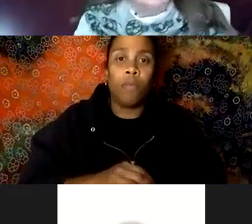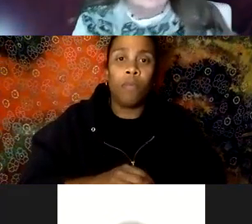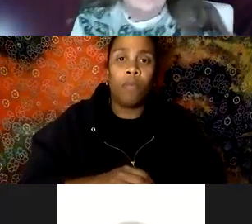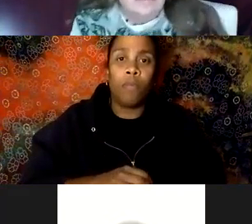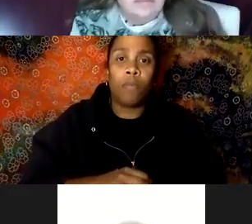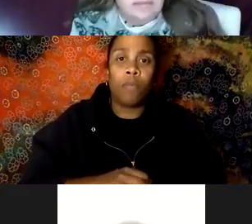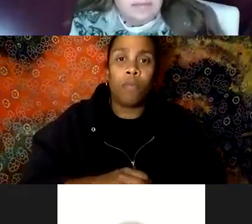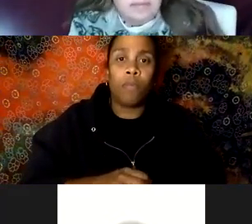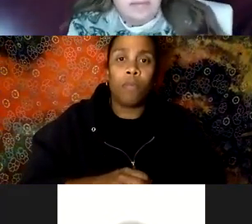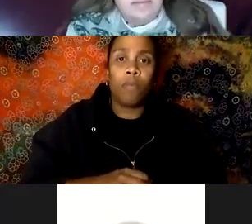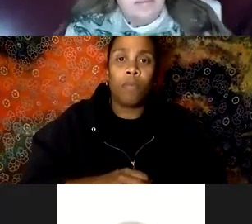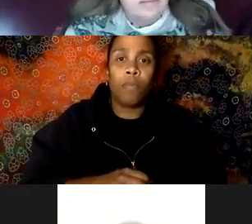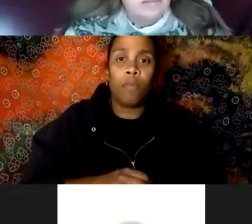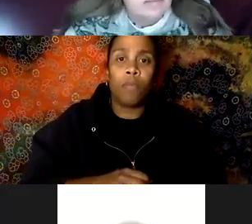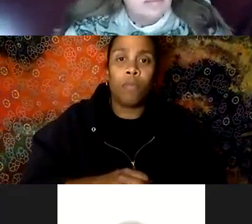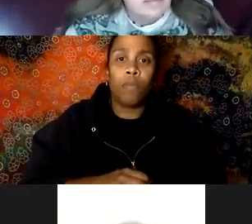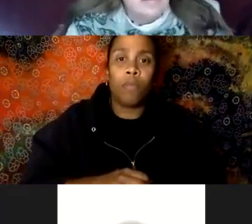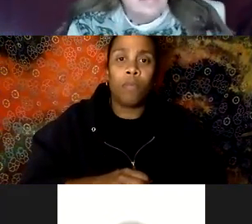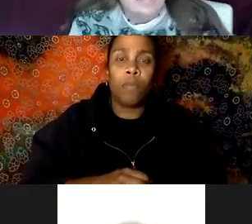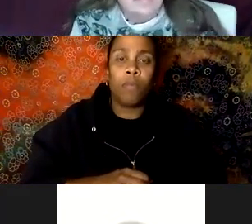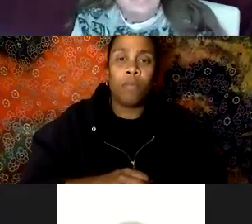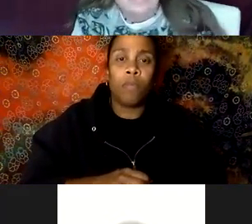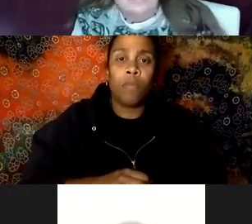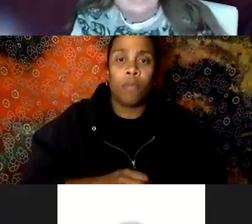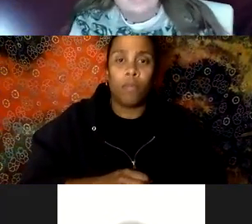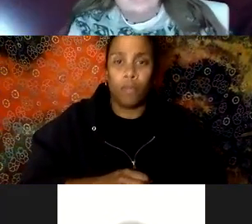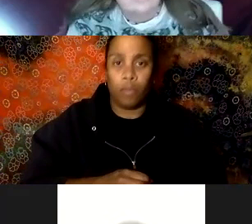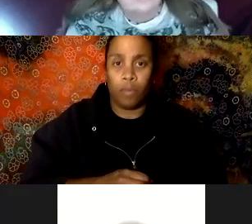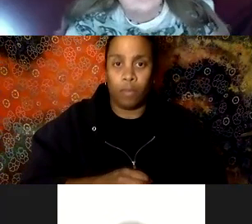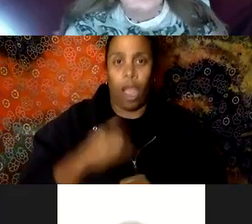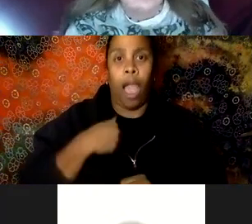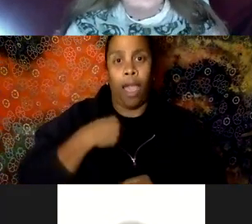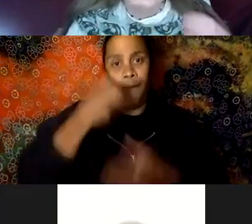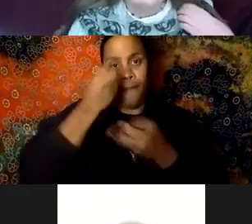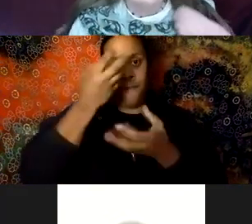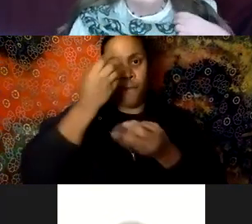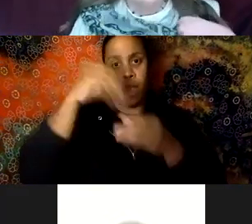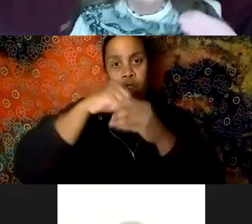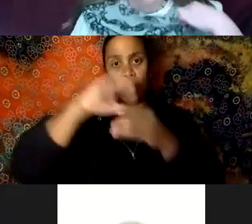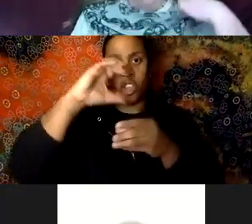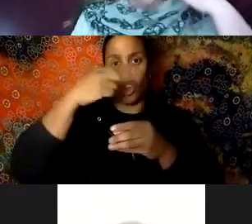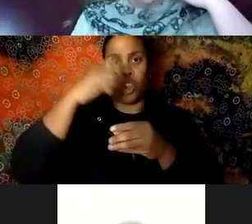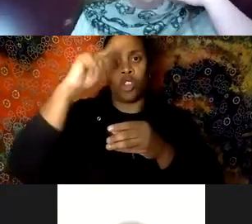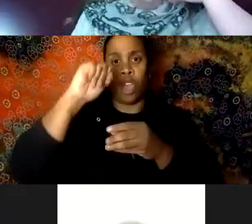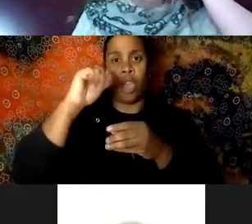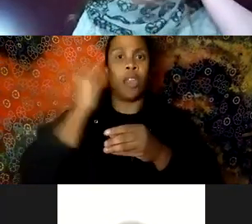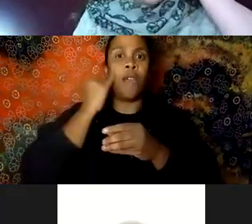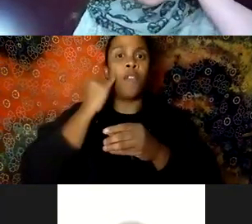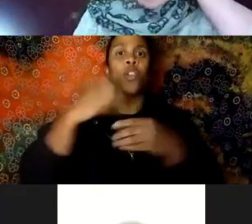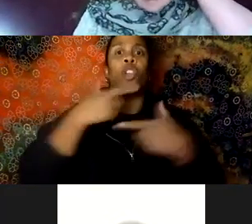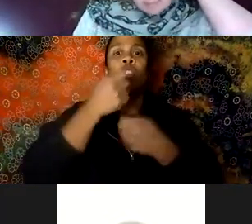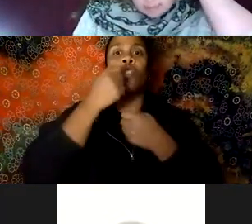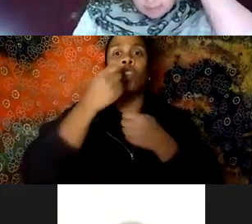in. I do have information in the chat too about if you're interested in sharing your